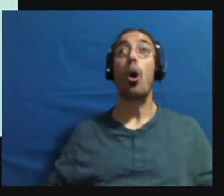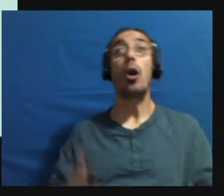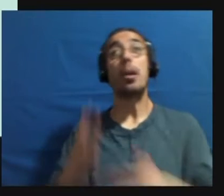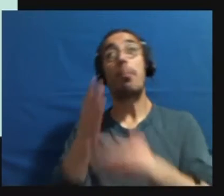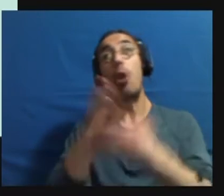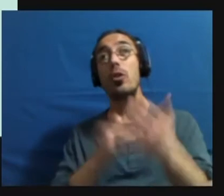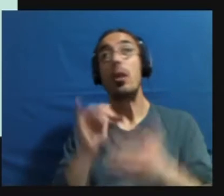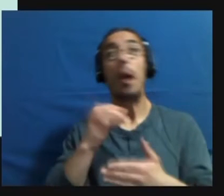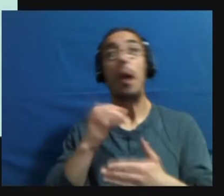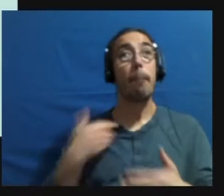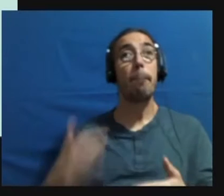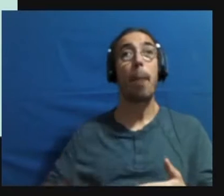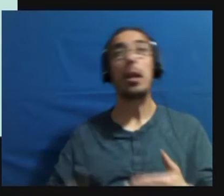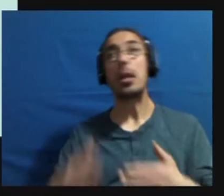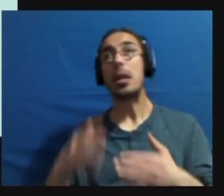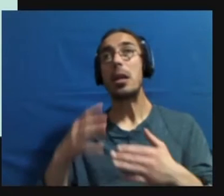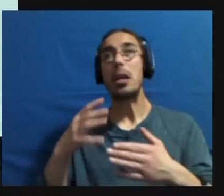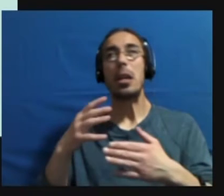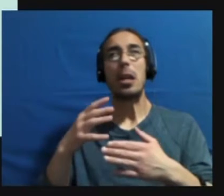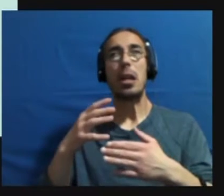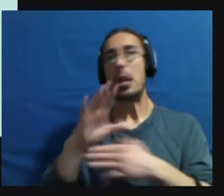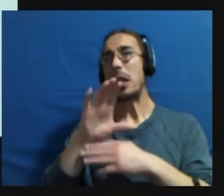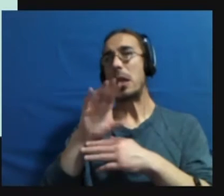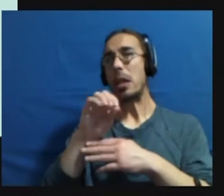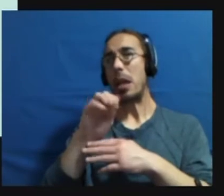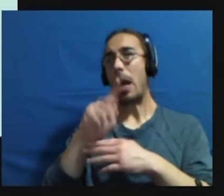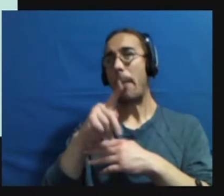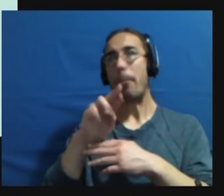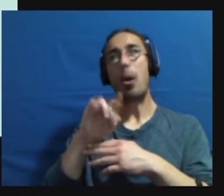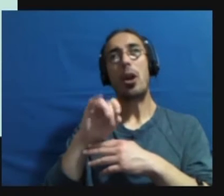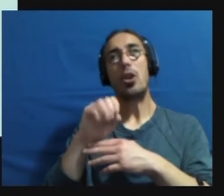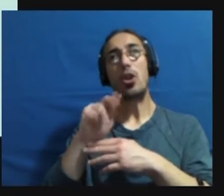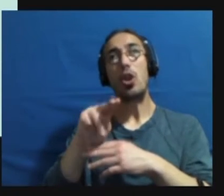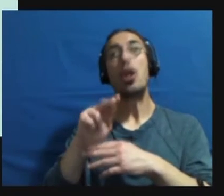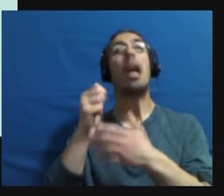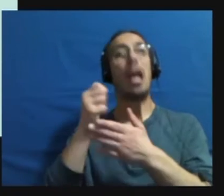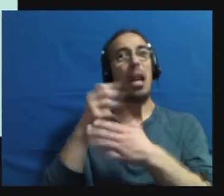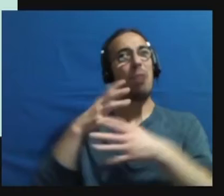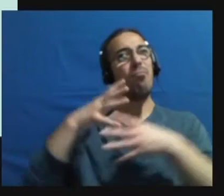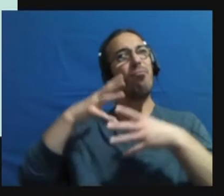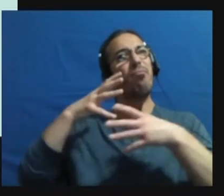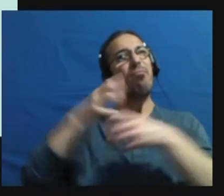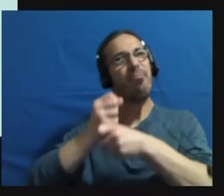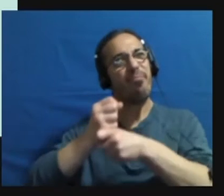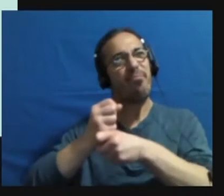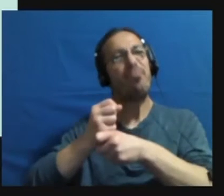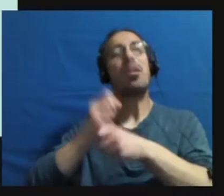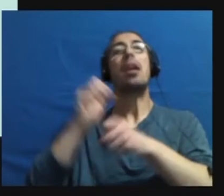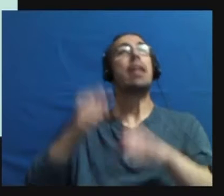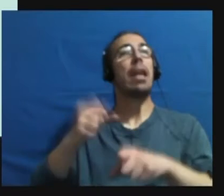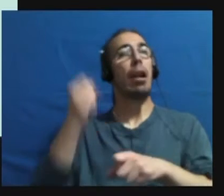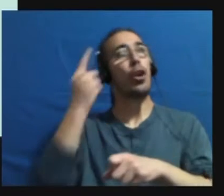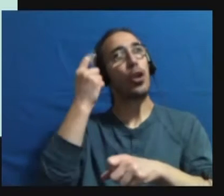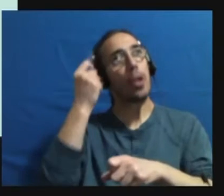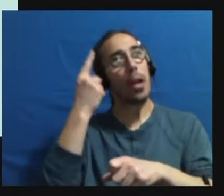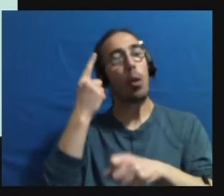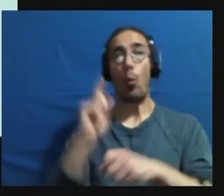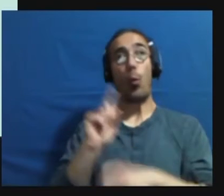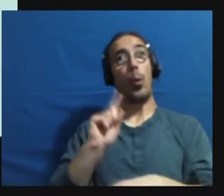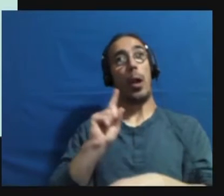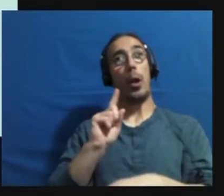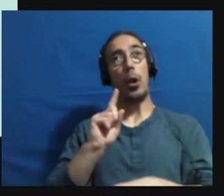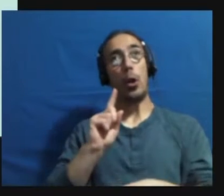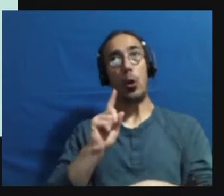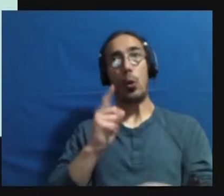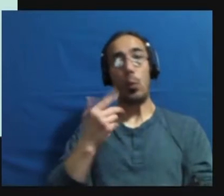and compression can help us locate those body parts and have a better understanding and sense of where we are and who